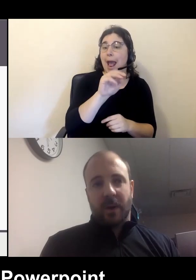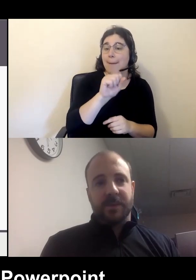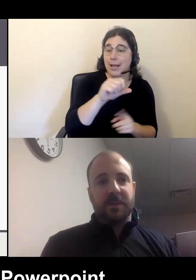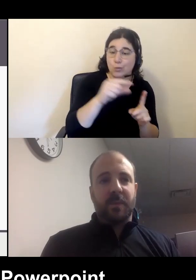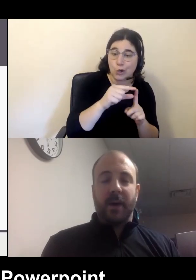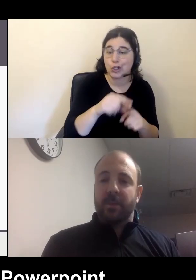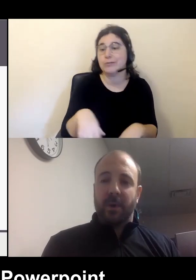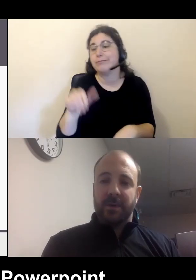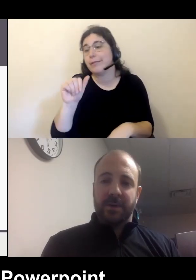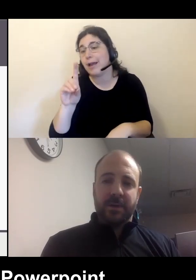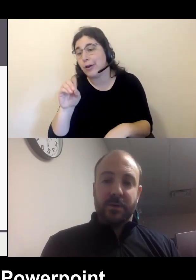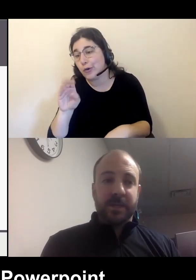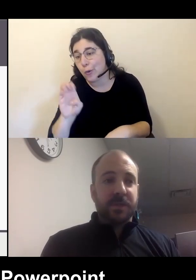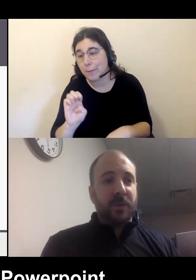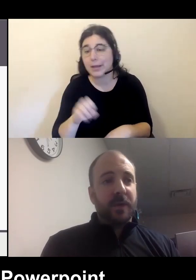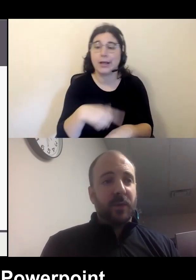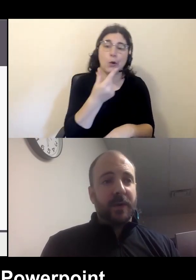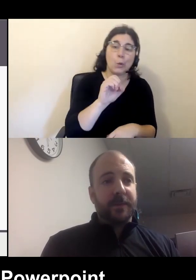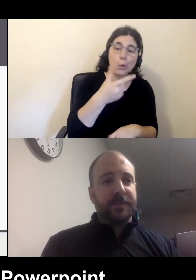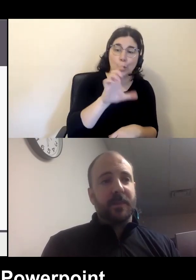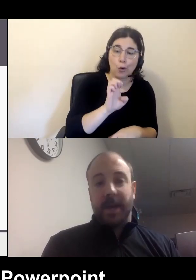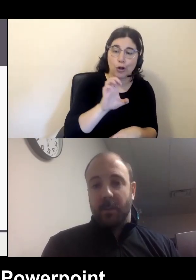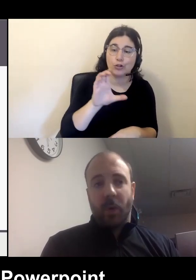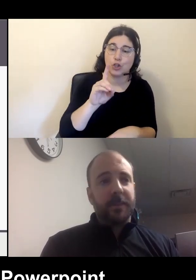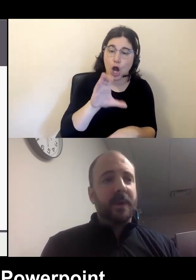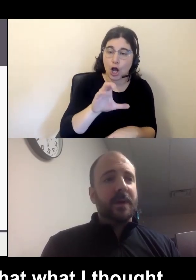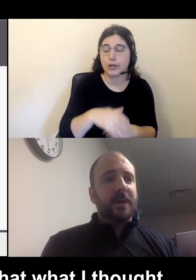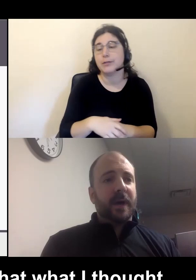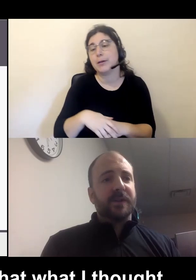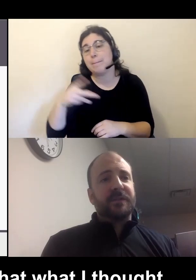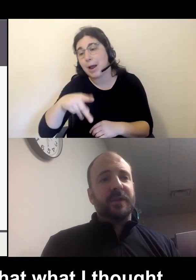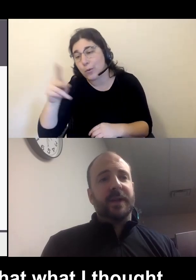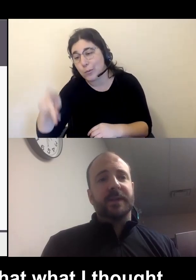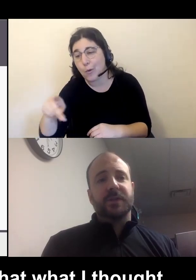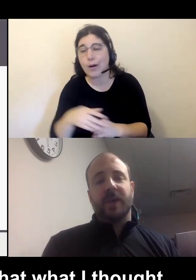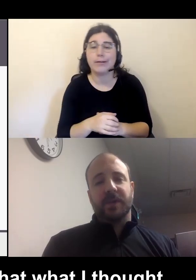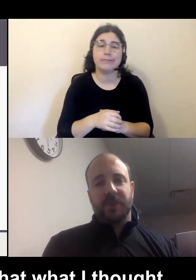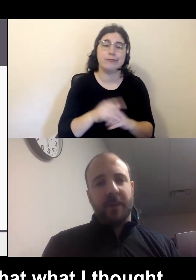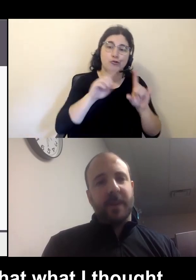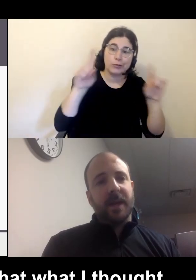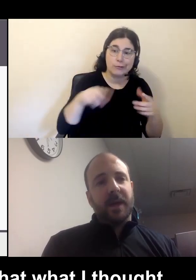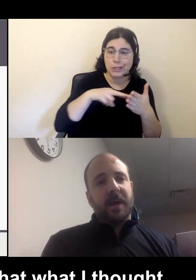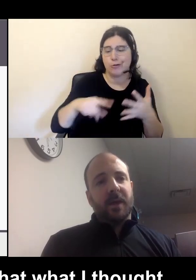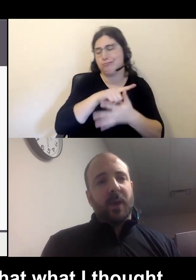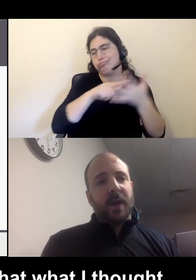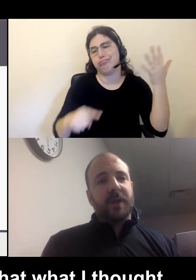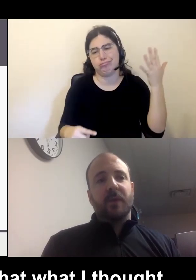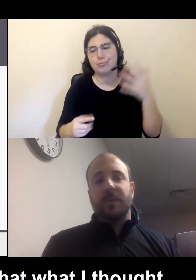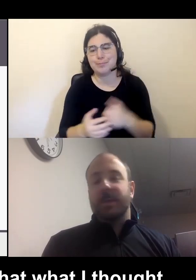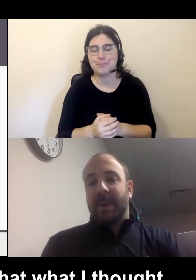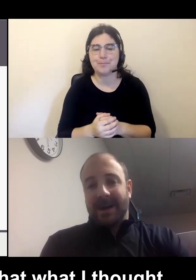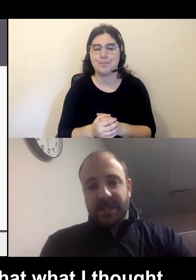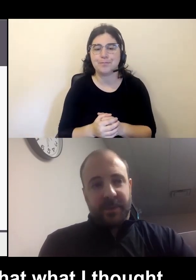Google Forms, PowerPoint, using a screen reader, and more. I also feel like this training taught me that what I